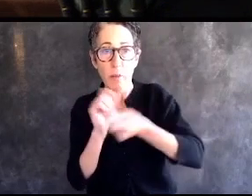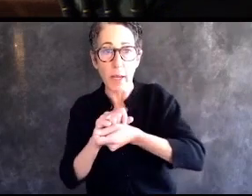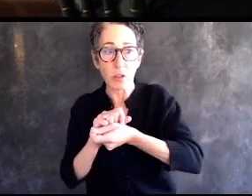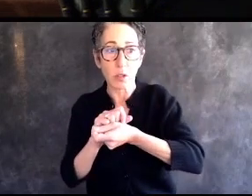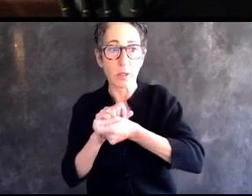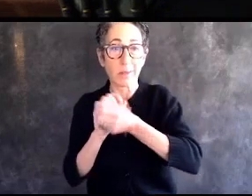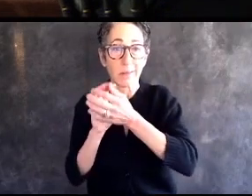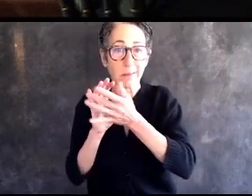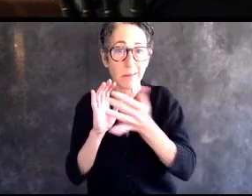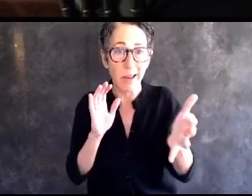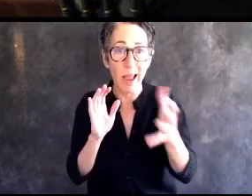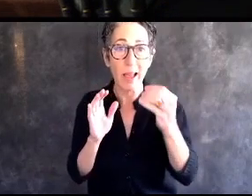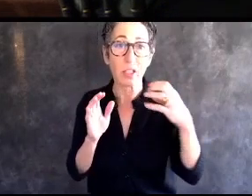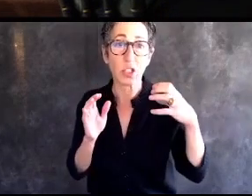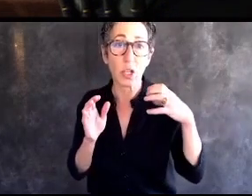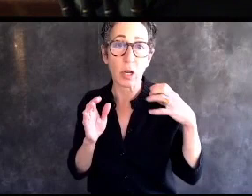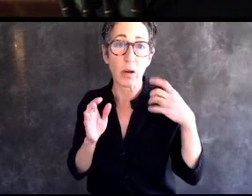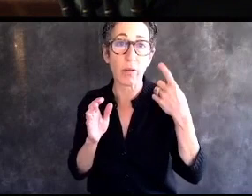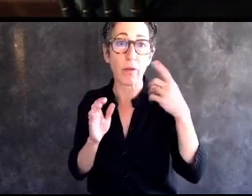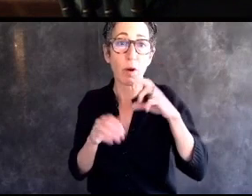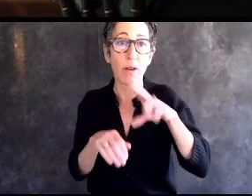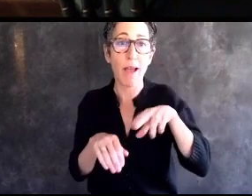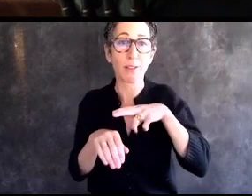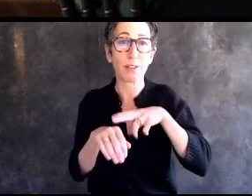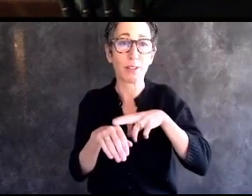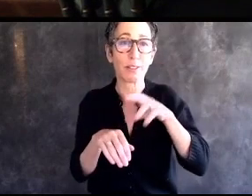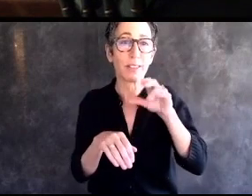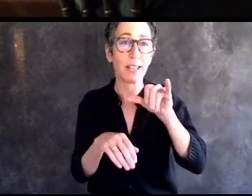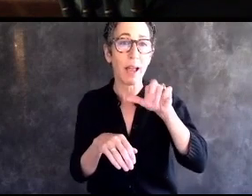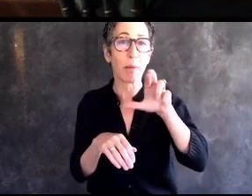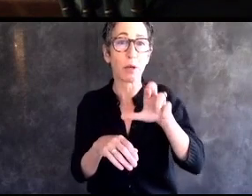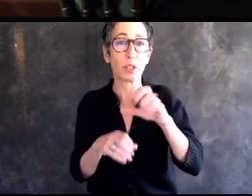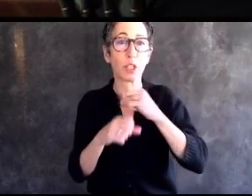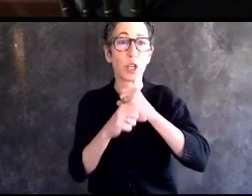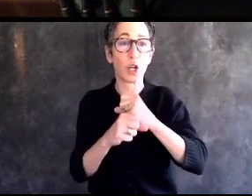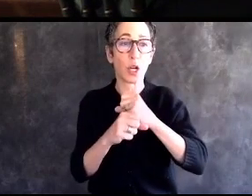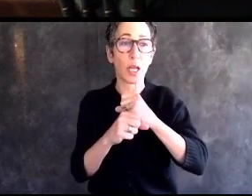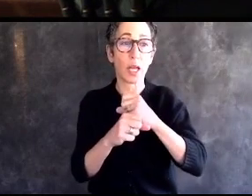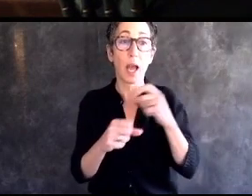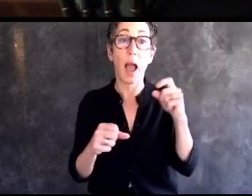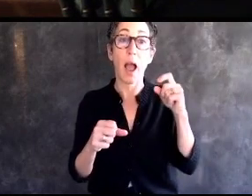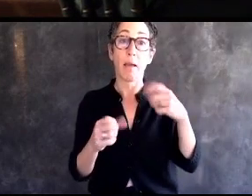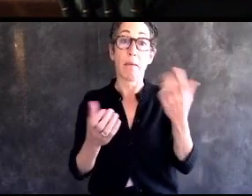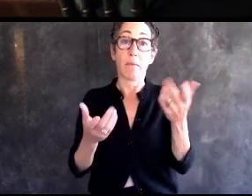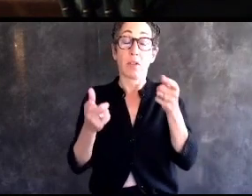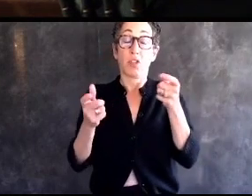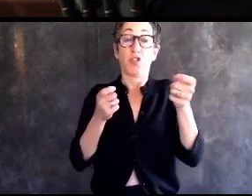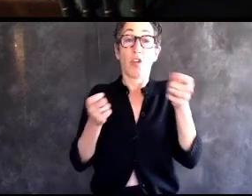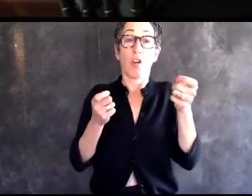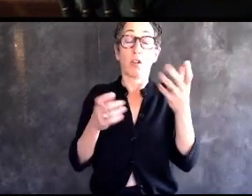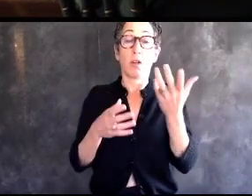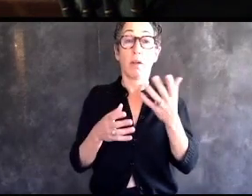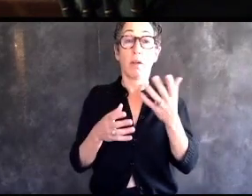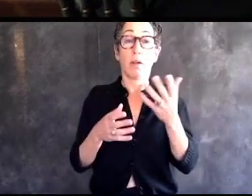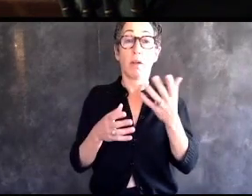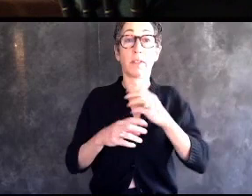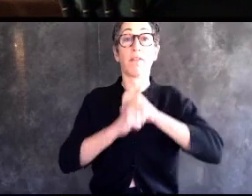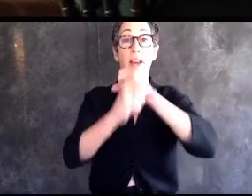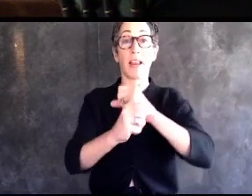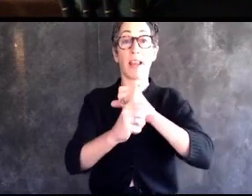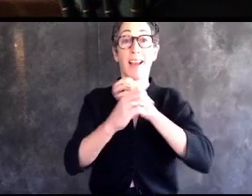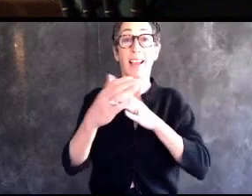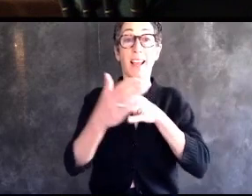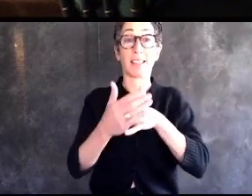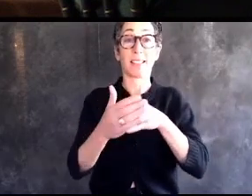chair of National Cybersecurity Institute, I'm in charge of defending against cyber attacks and information manipulation. So I want to pick up on that